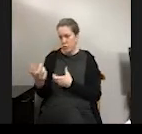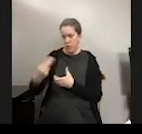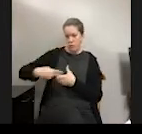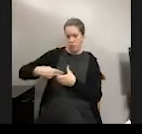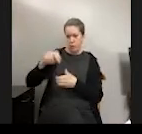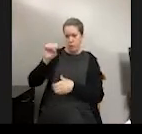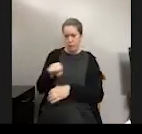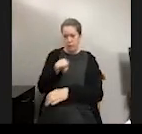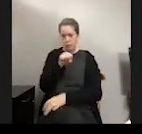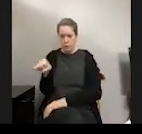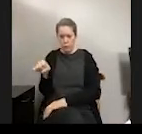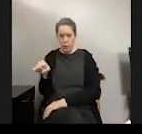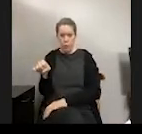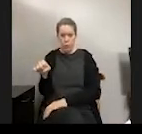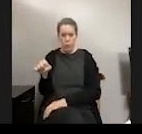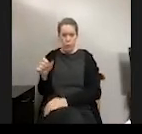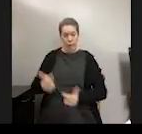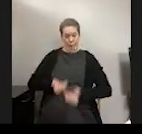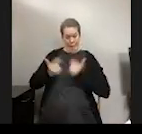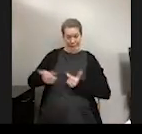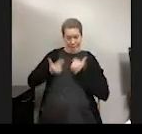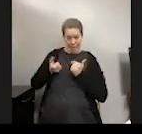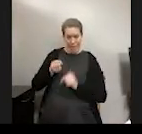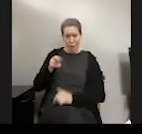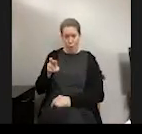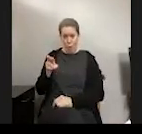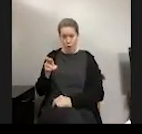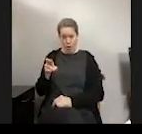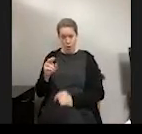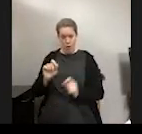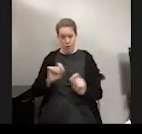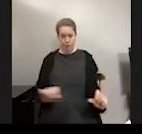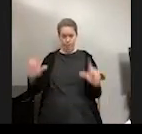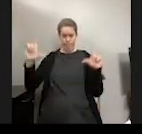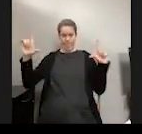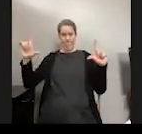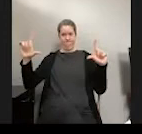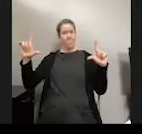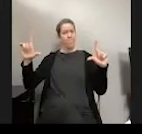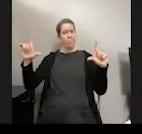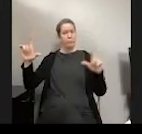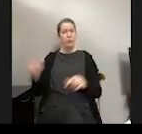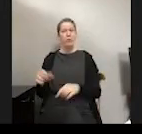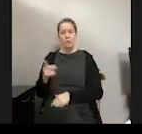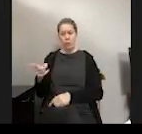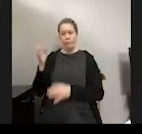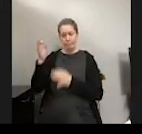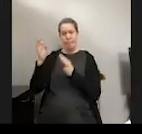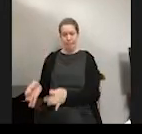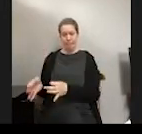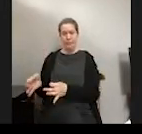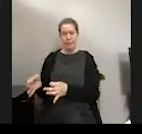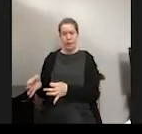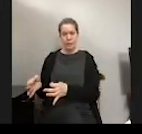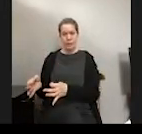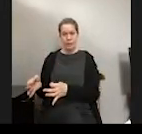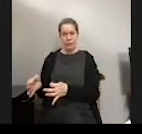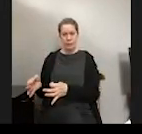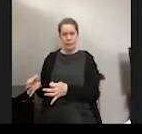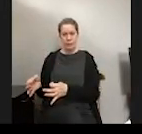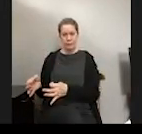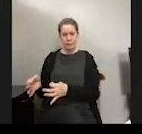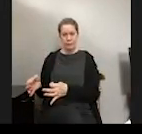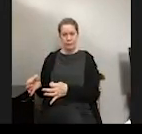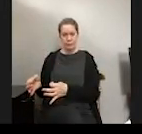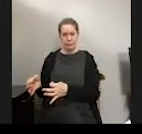to at least have a few people to mm-hmm. really interact with. And they decided that actually bringing that to people was